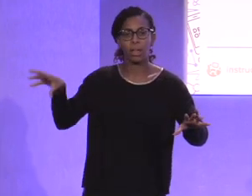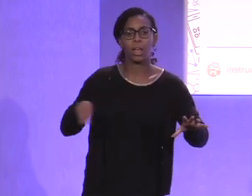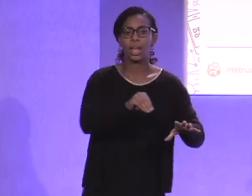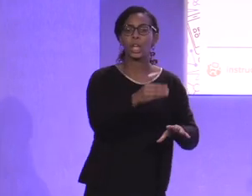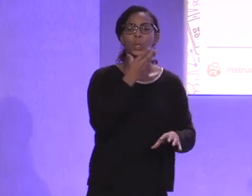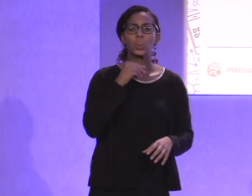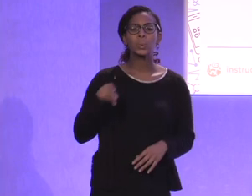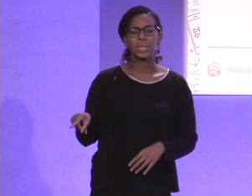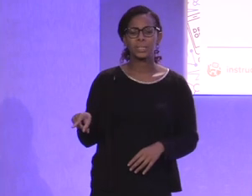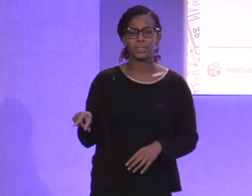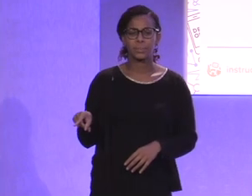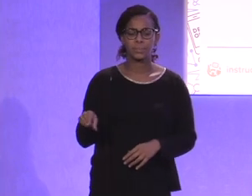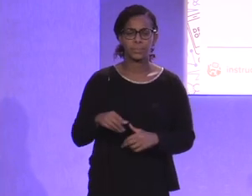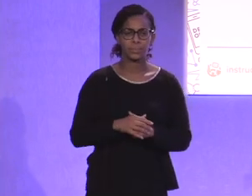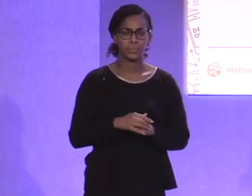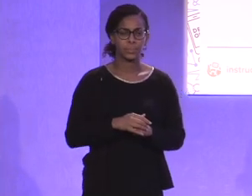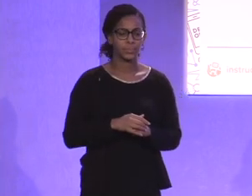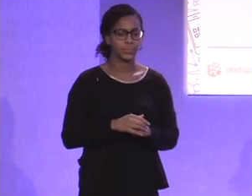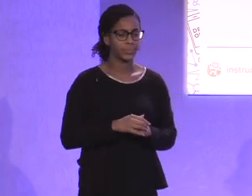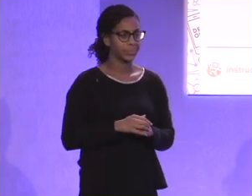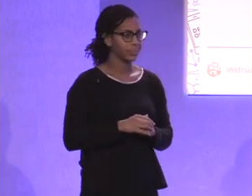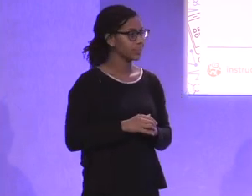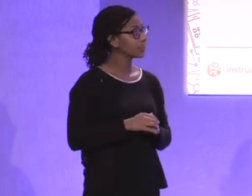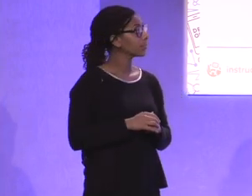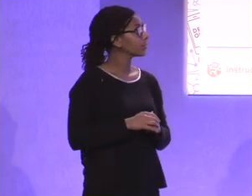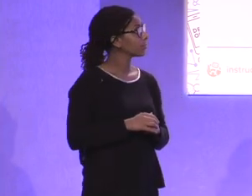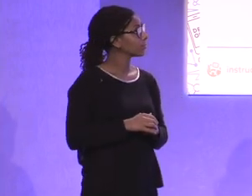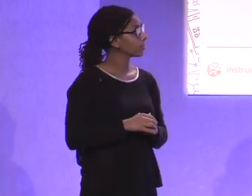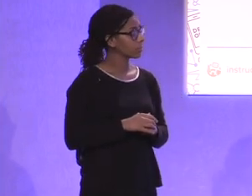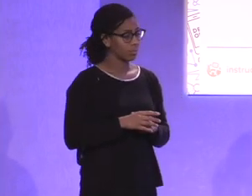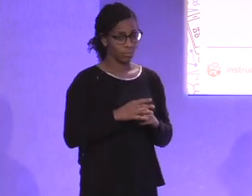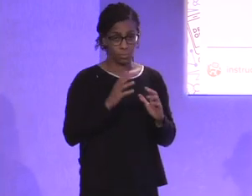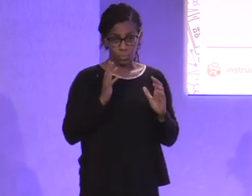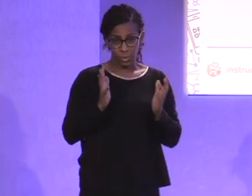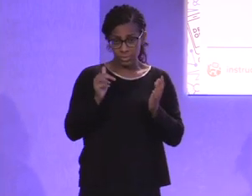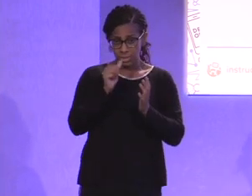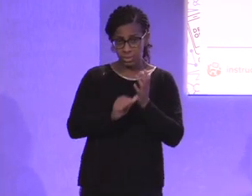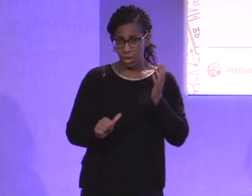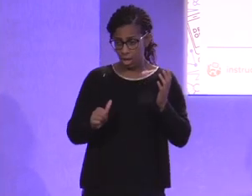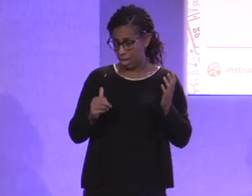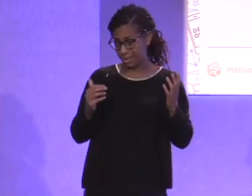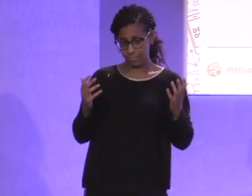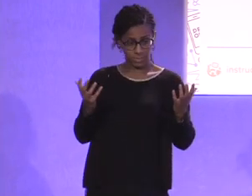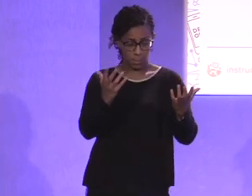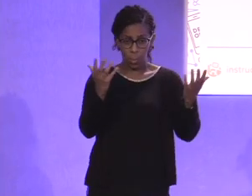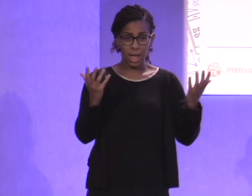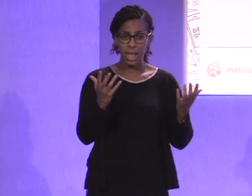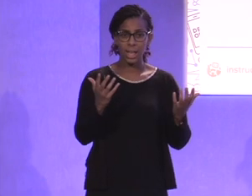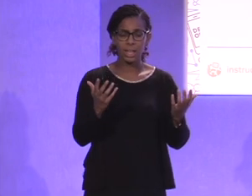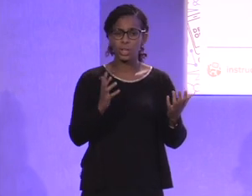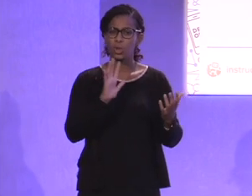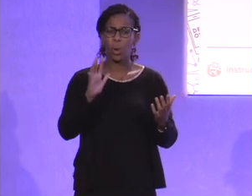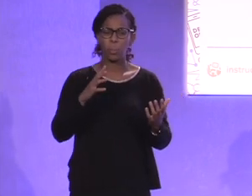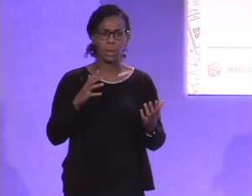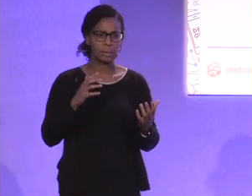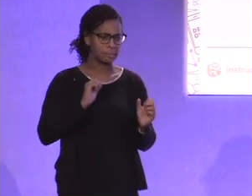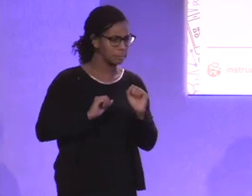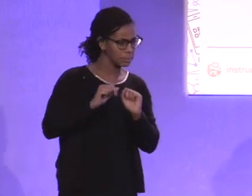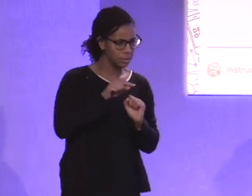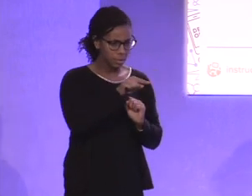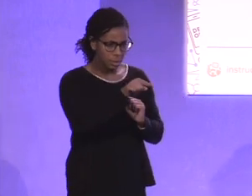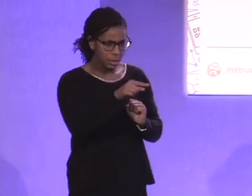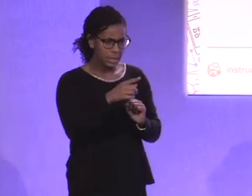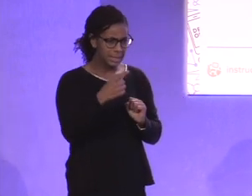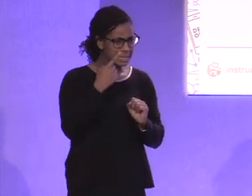pain you're feeling. Start somewhere. Don't be afraid to iterate on adjusting where the service